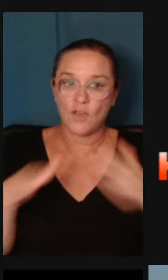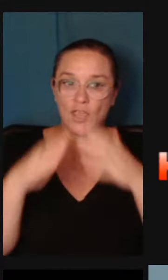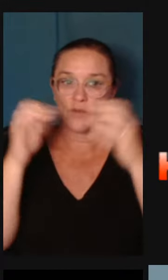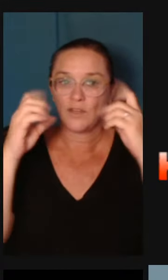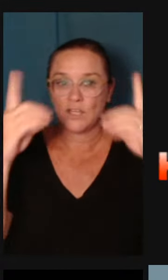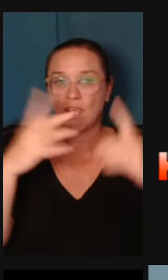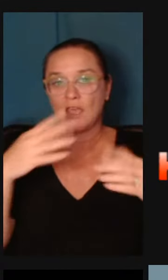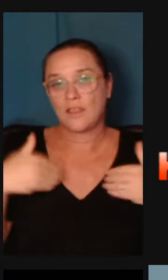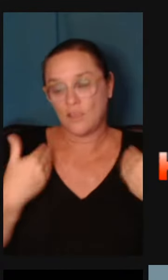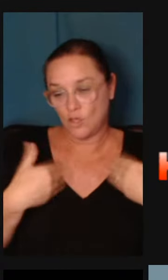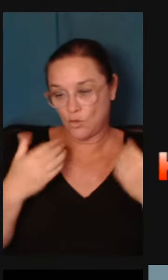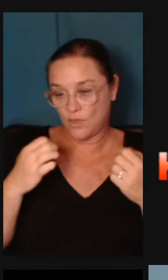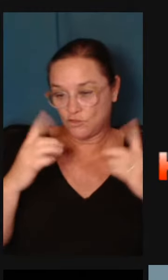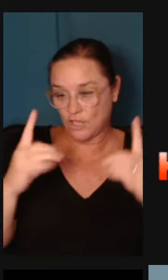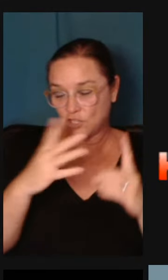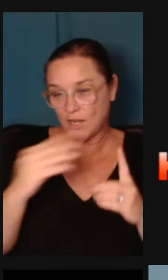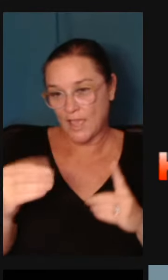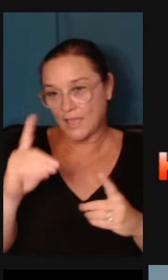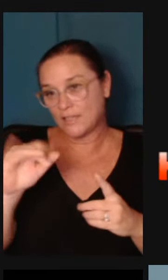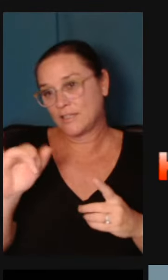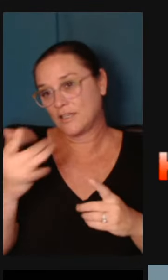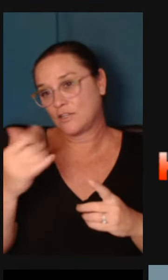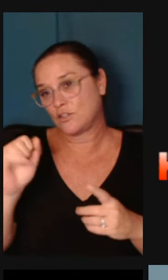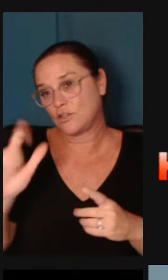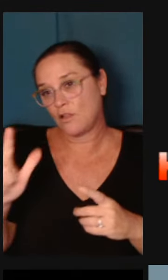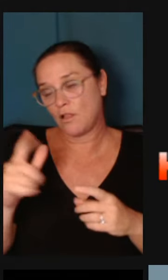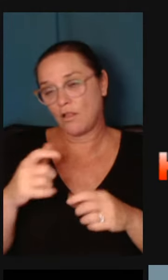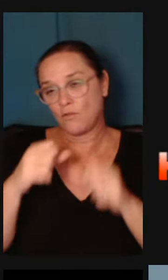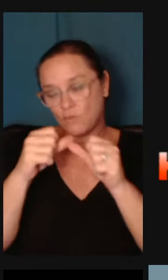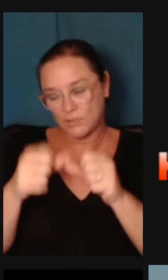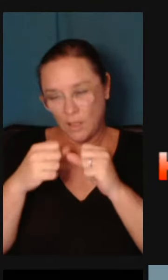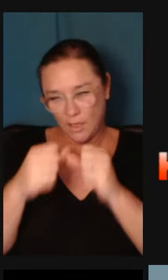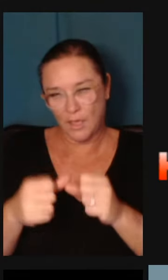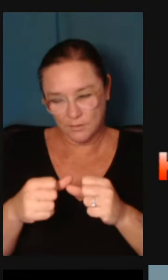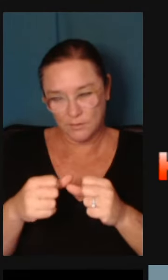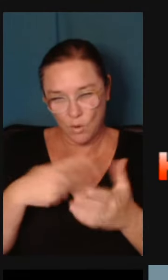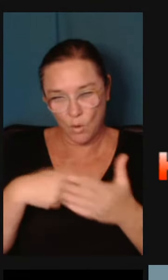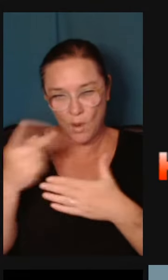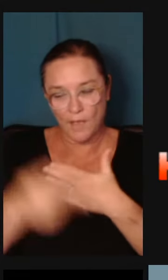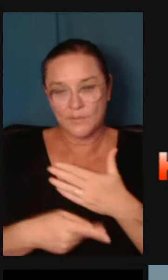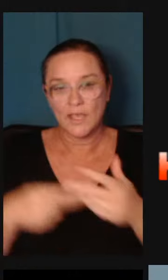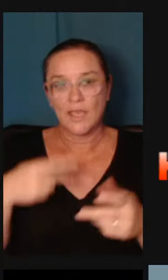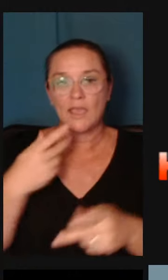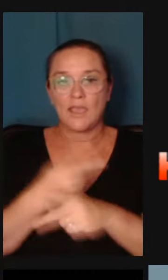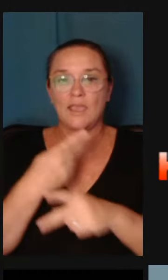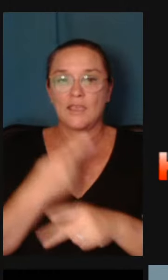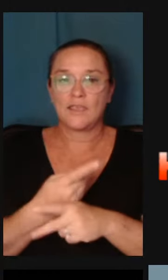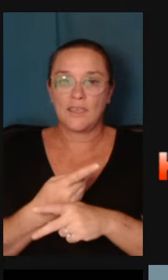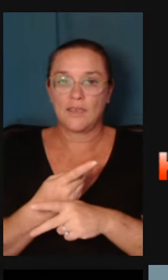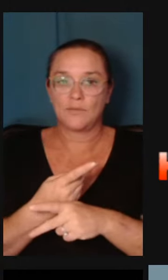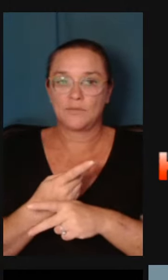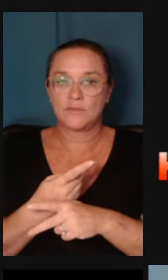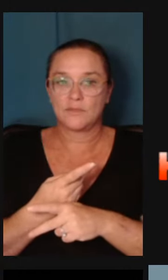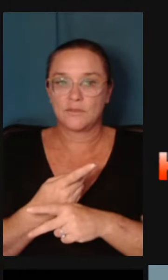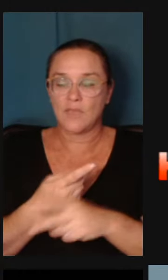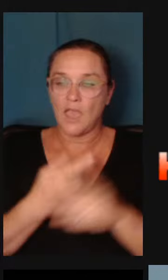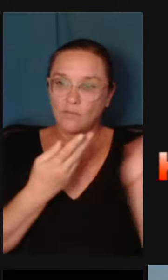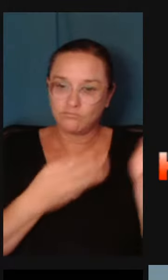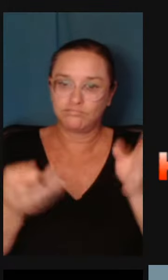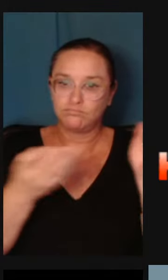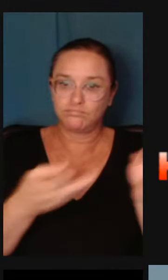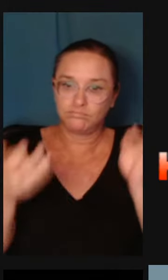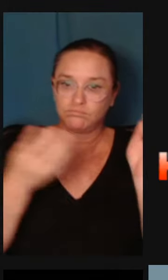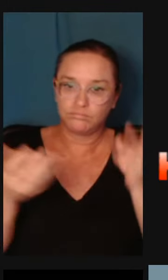and digital resilience programs. Really helps keep these steady delivery of content to everybody.